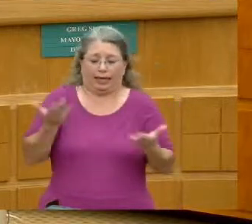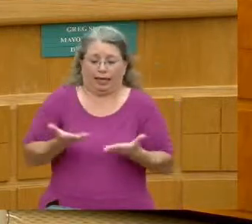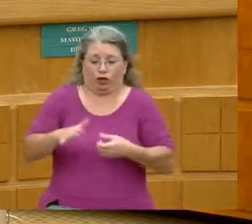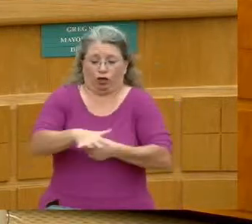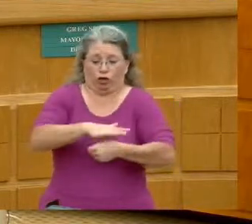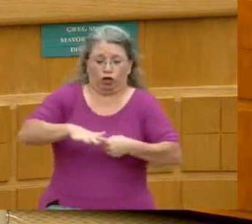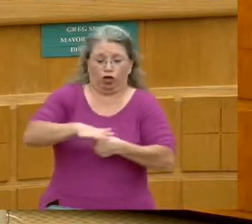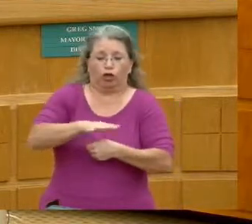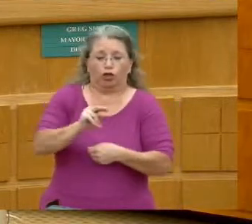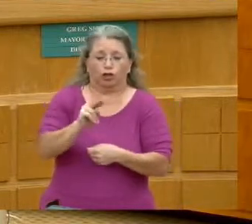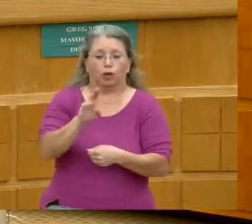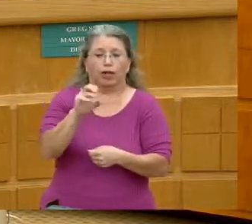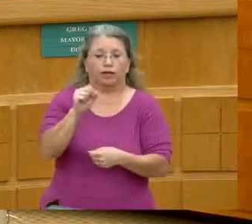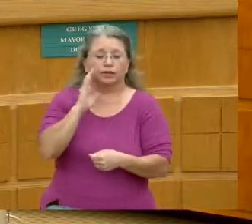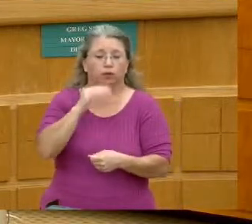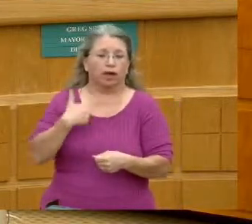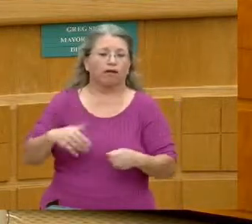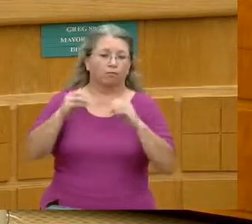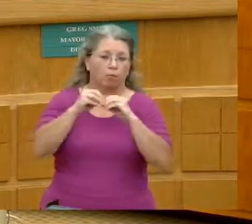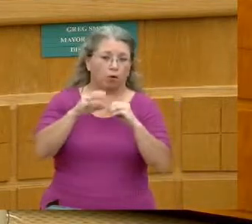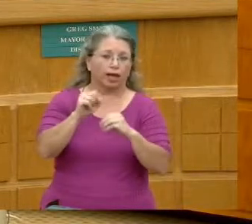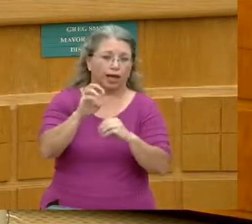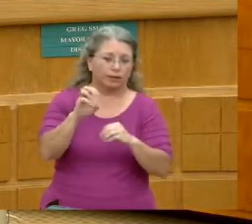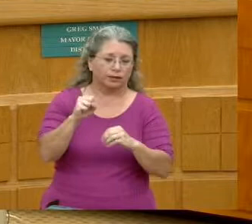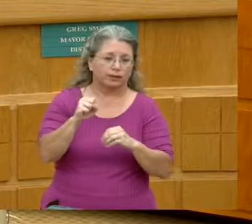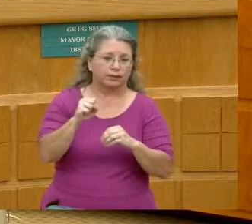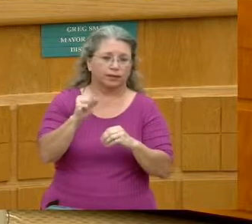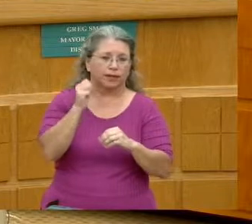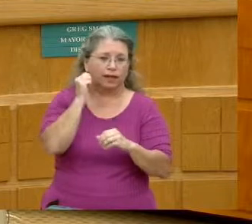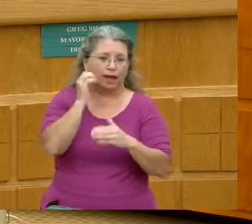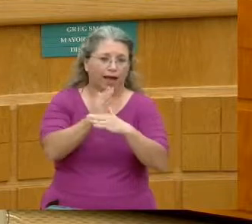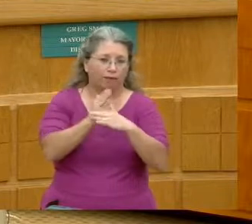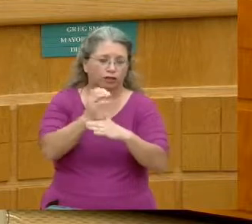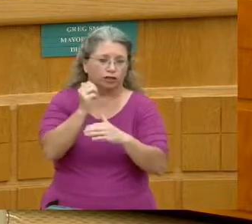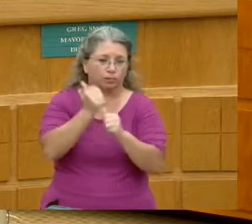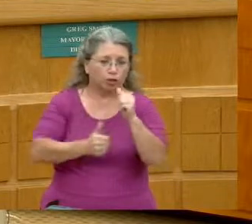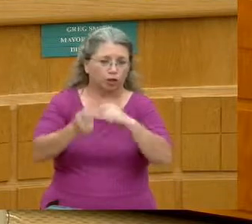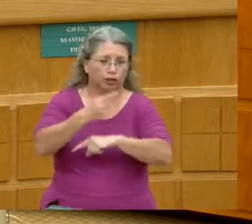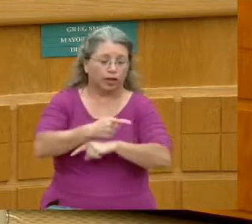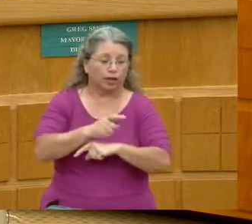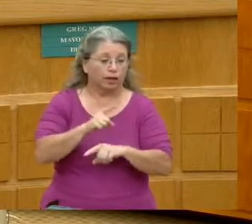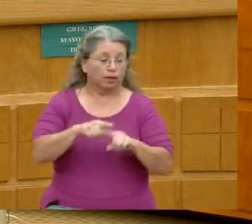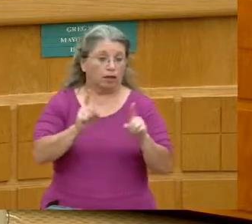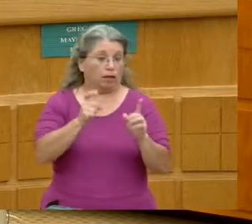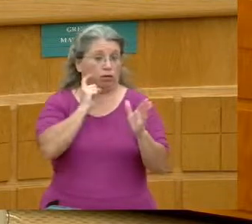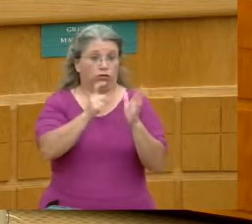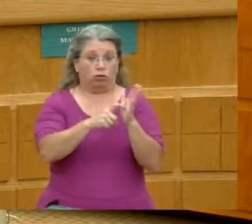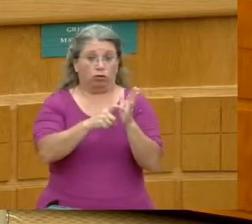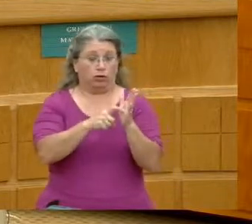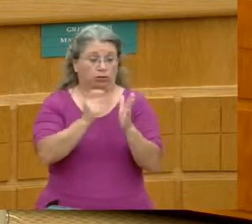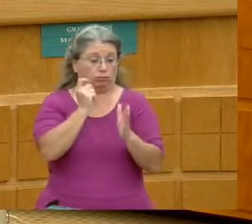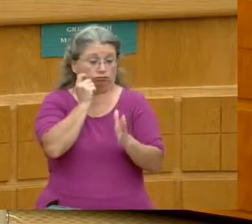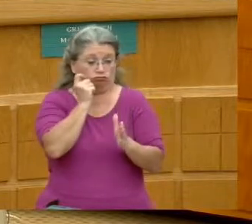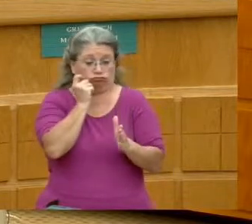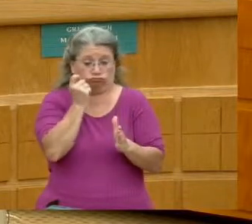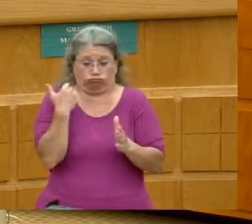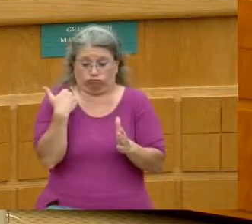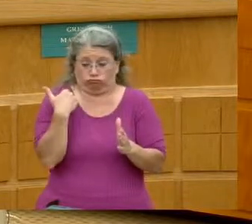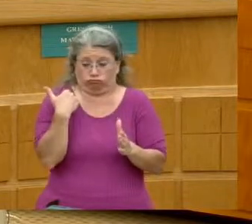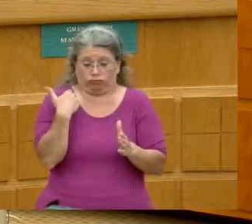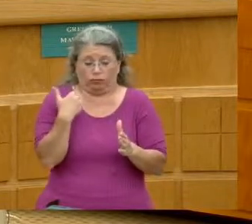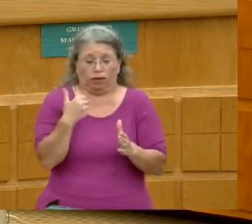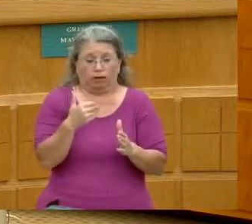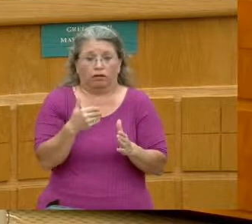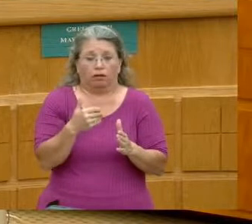than Portland or Aransas on average per day. But you can see there was a period of time not very long ago where there were